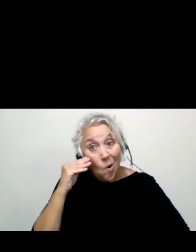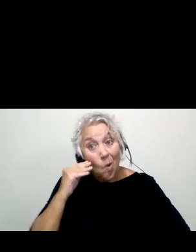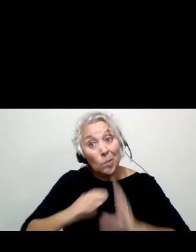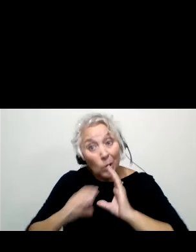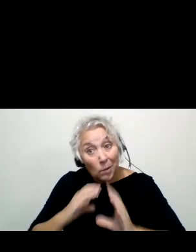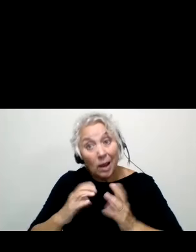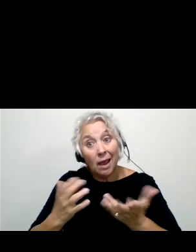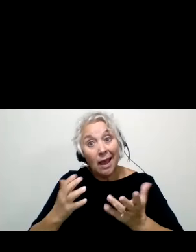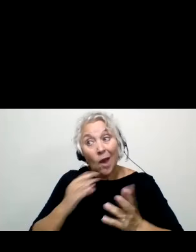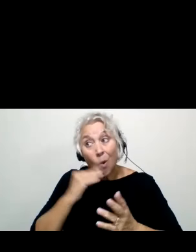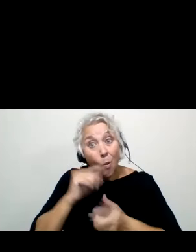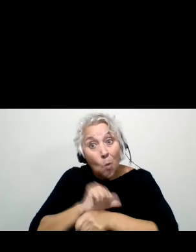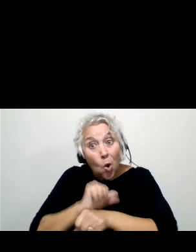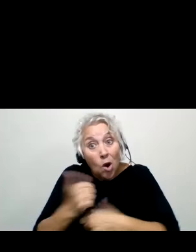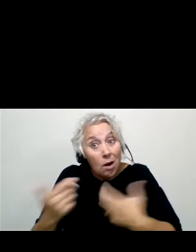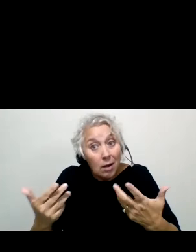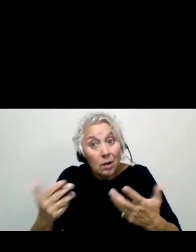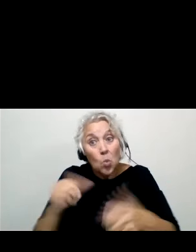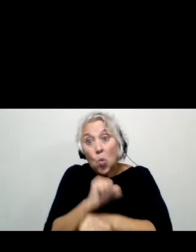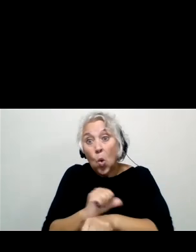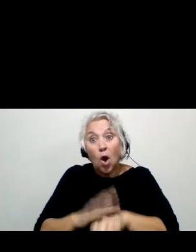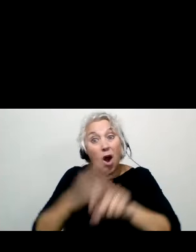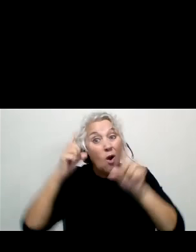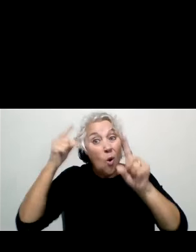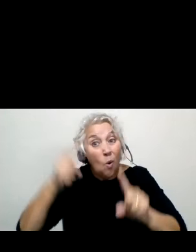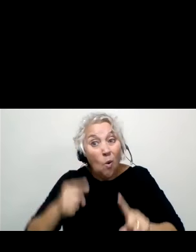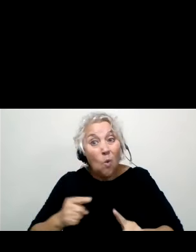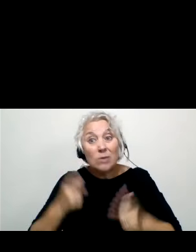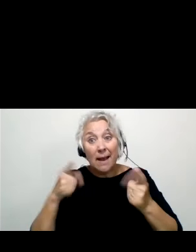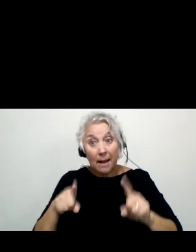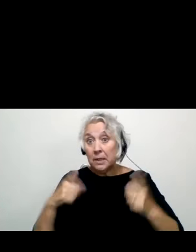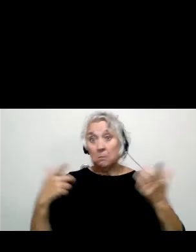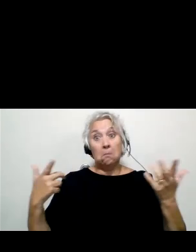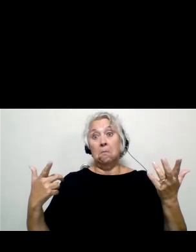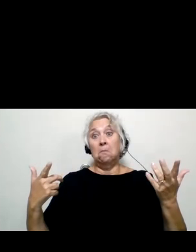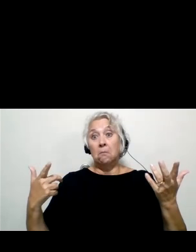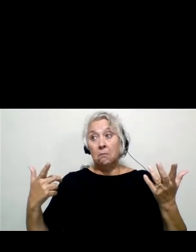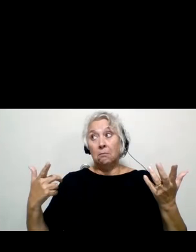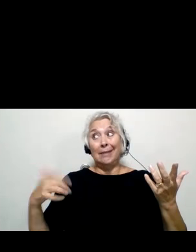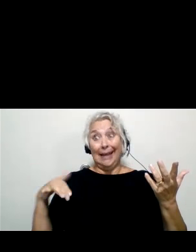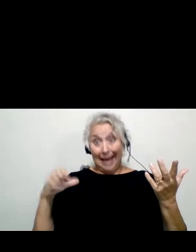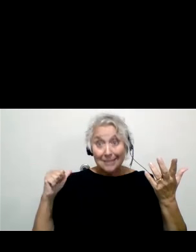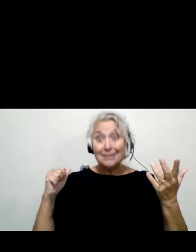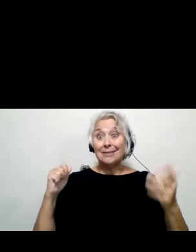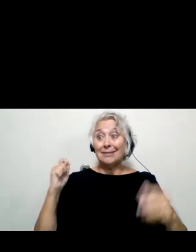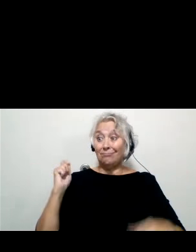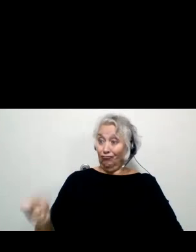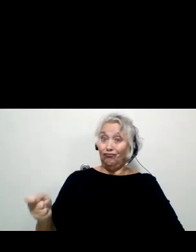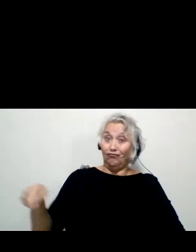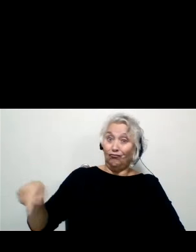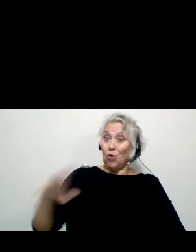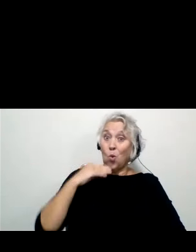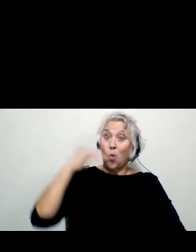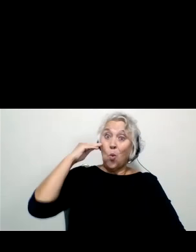and be able to do their homework and work on the goals that are going on in school, yes, it needs to